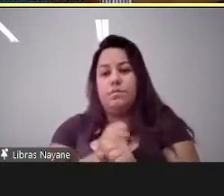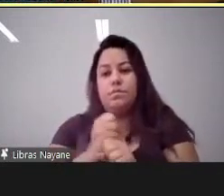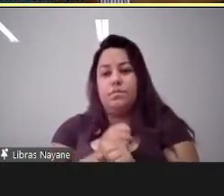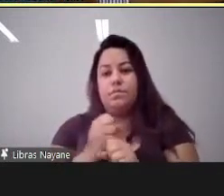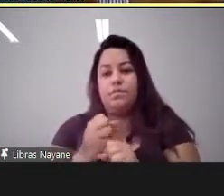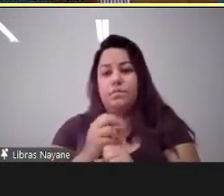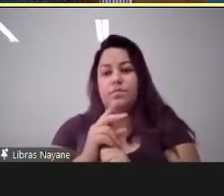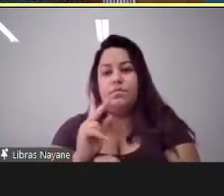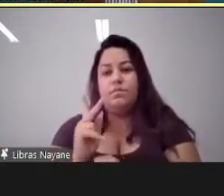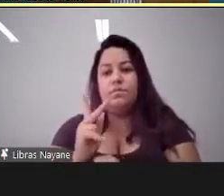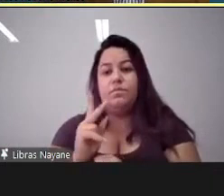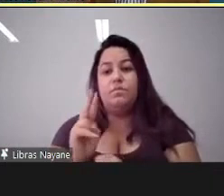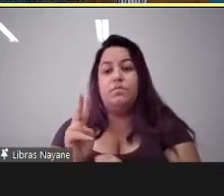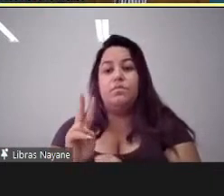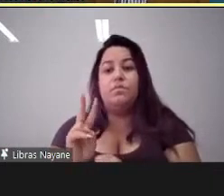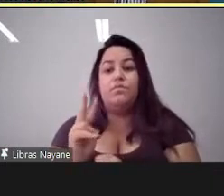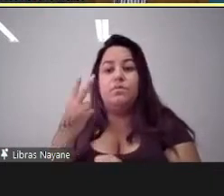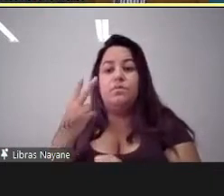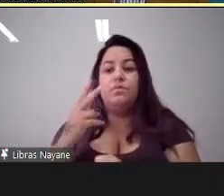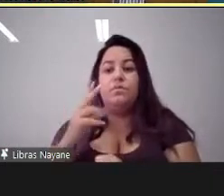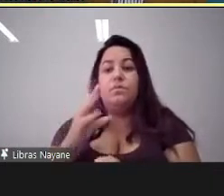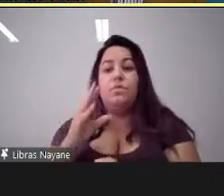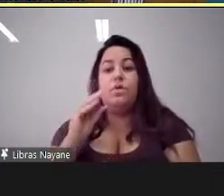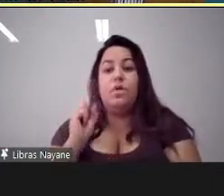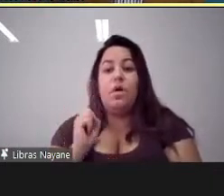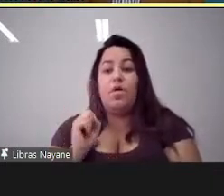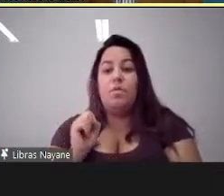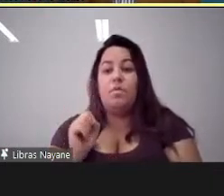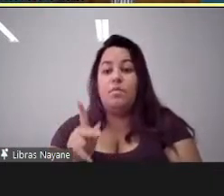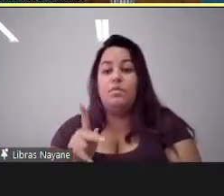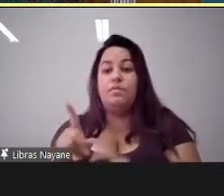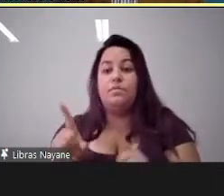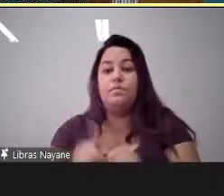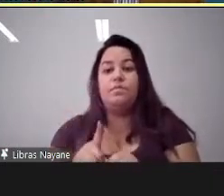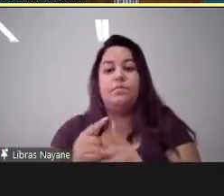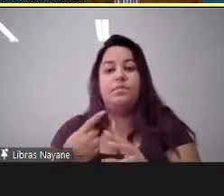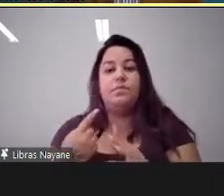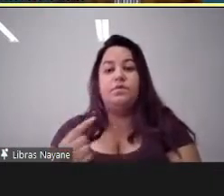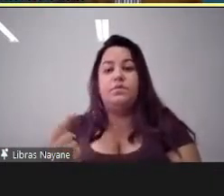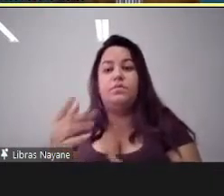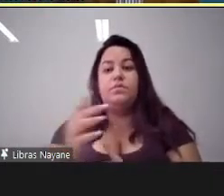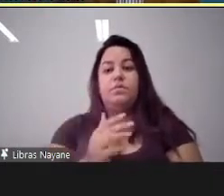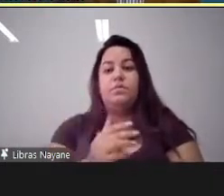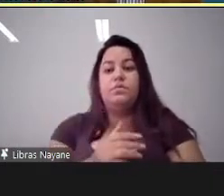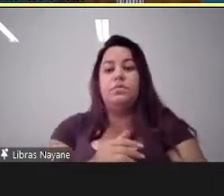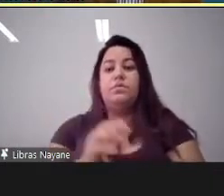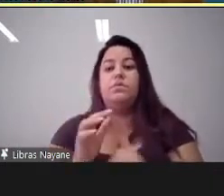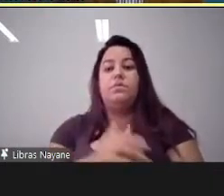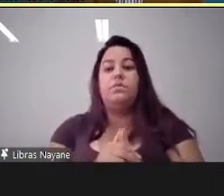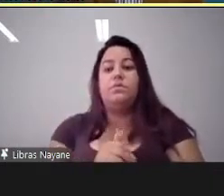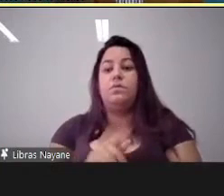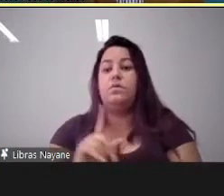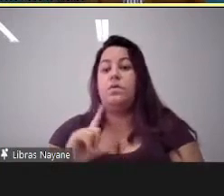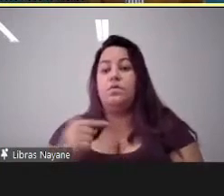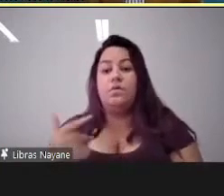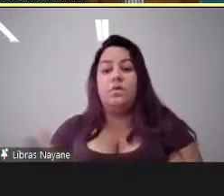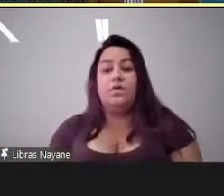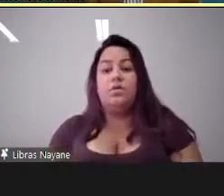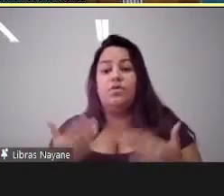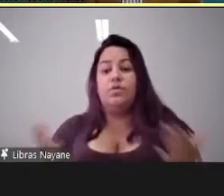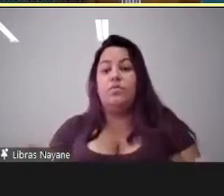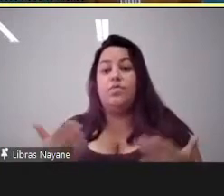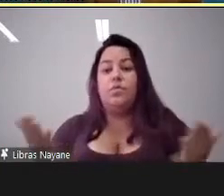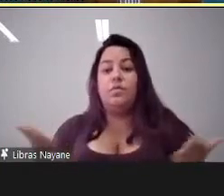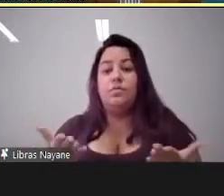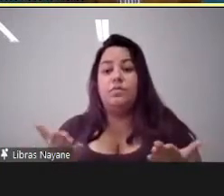this contribution, we need to work, for example, about something that is so distant for